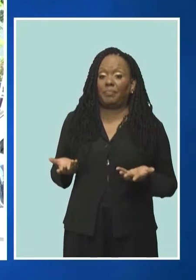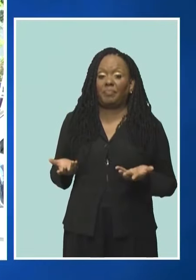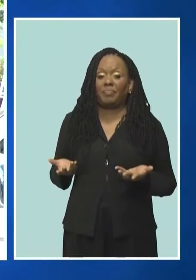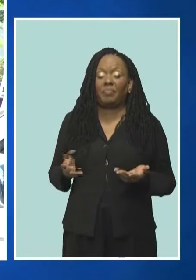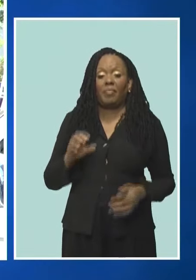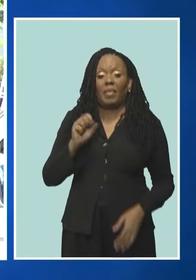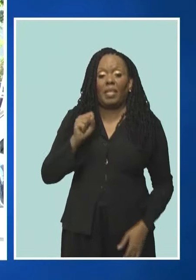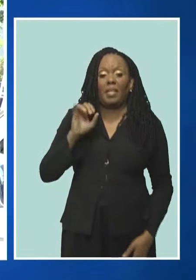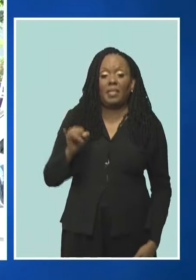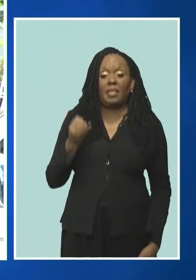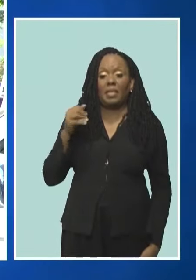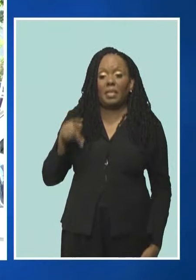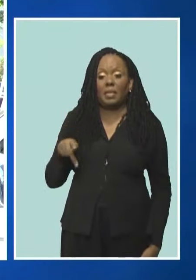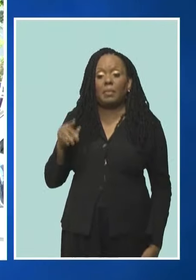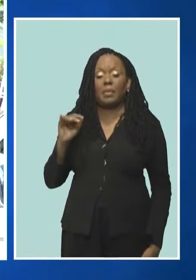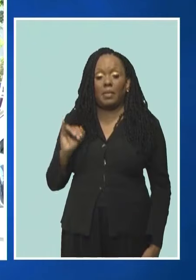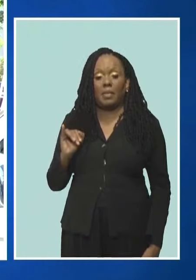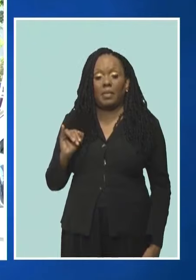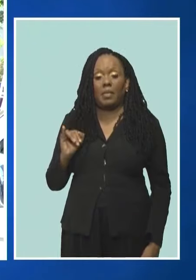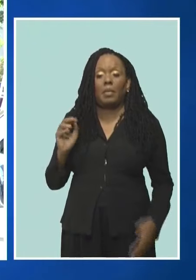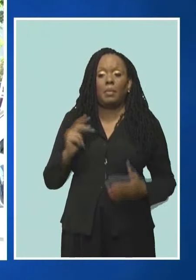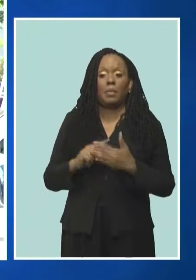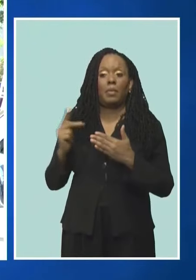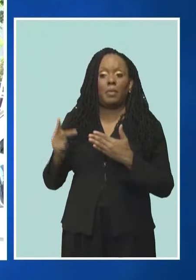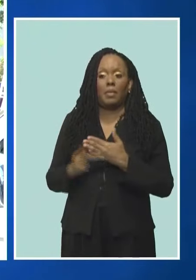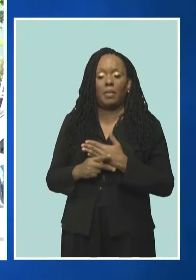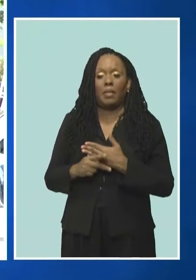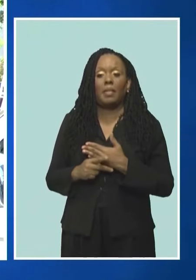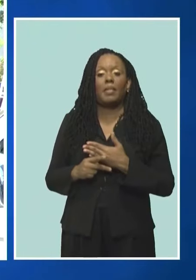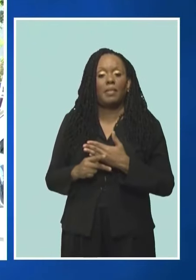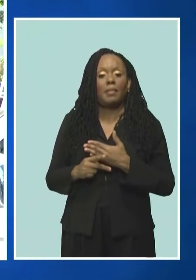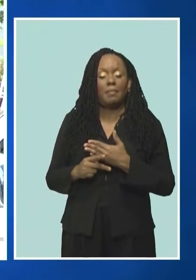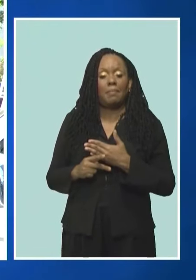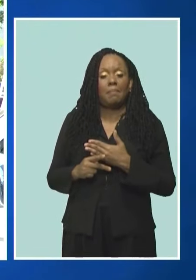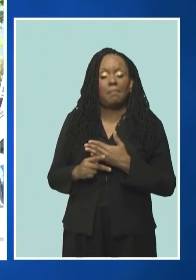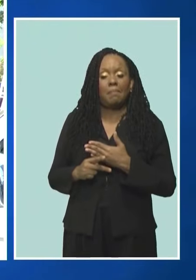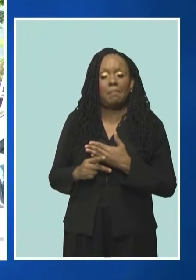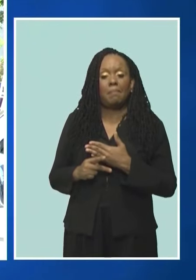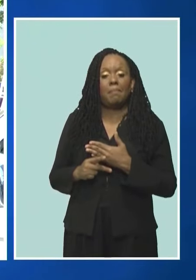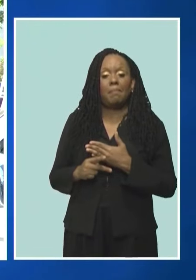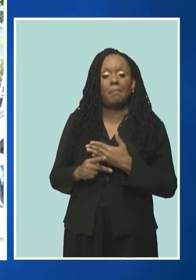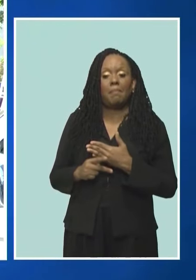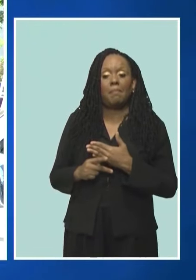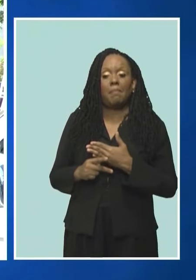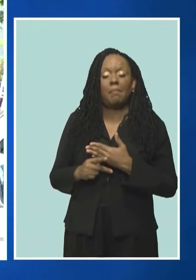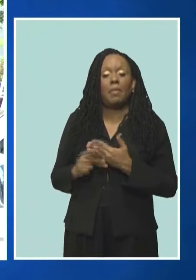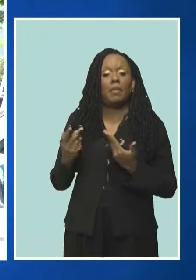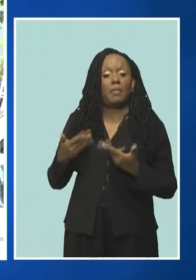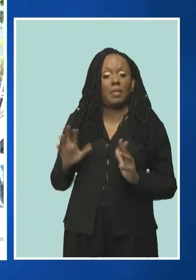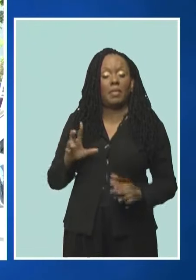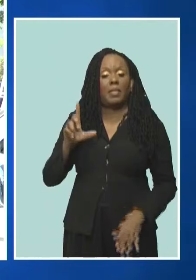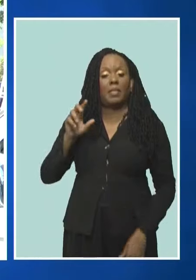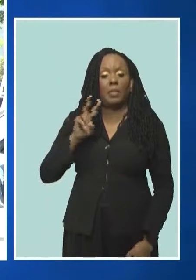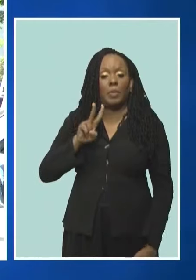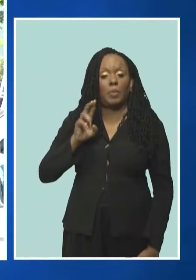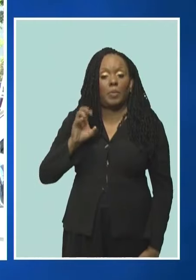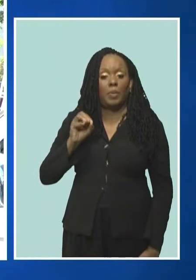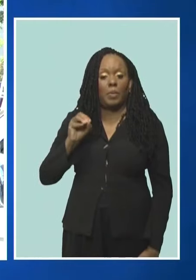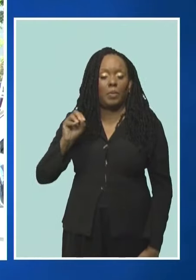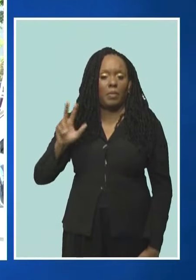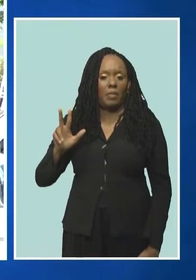at the SJPI in 2003, and there have been none since then, that's a big problem